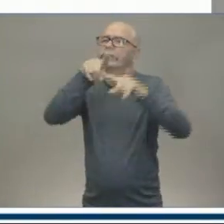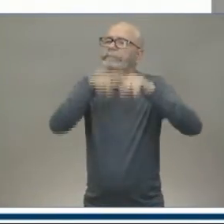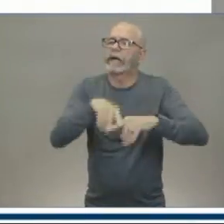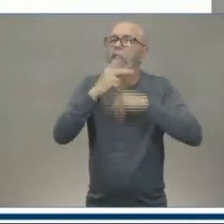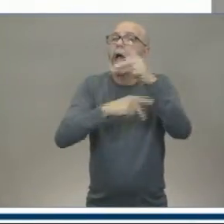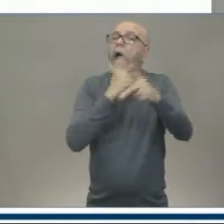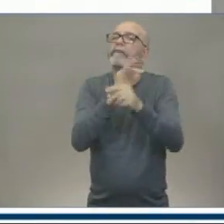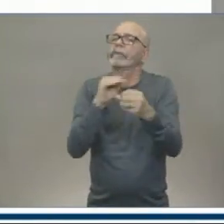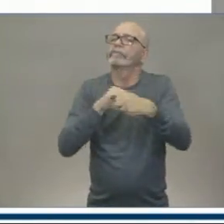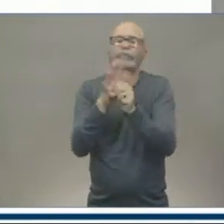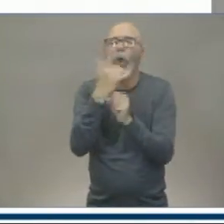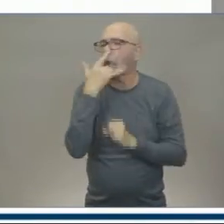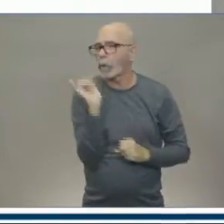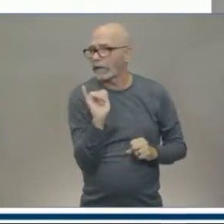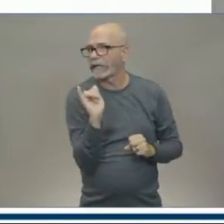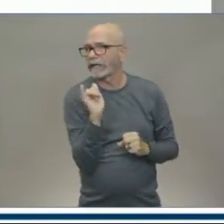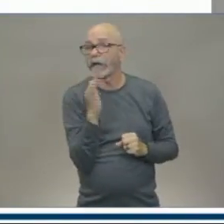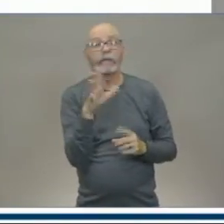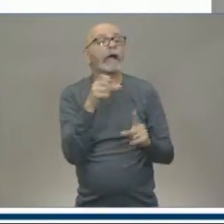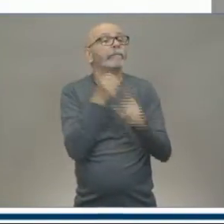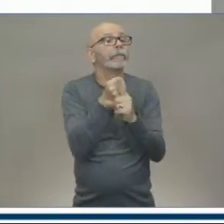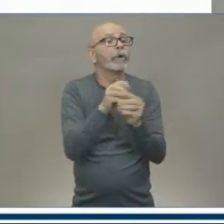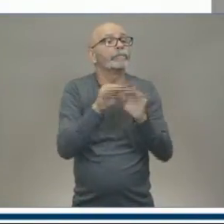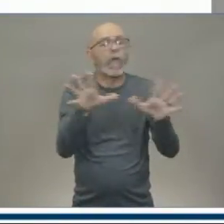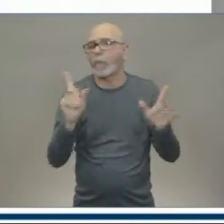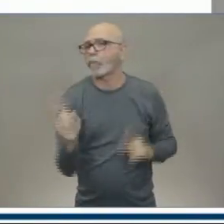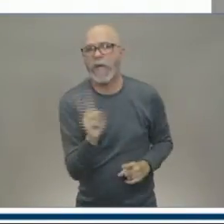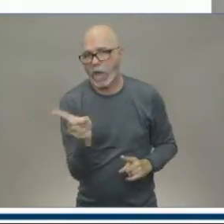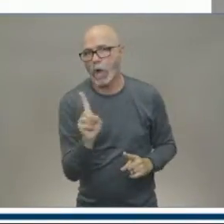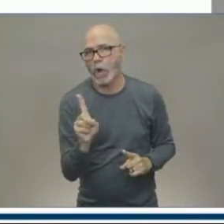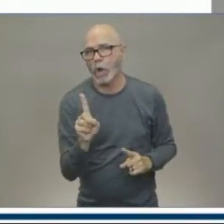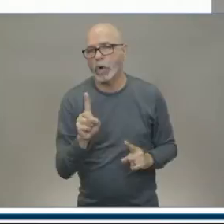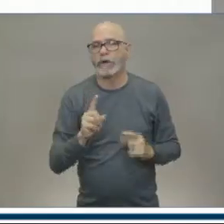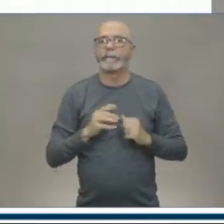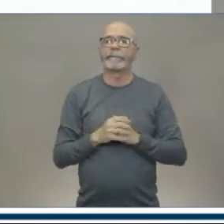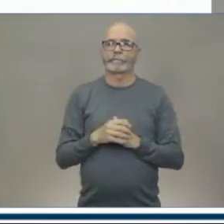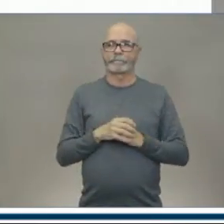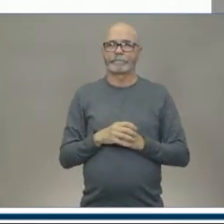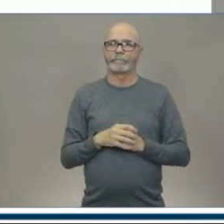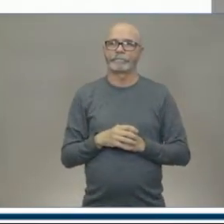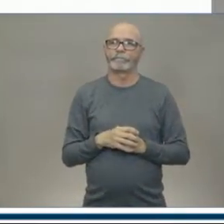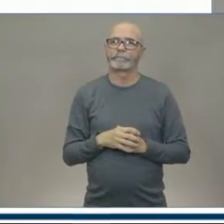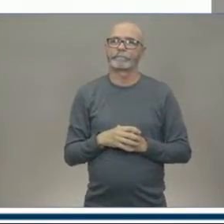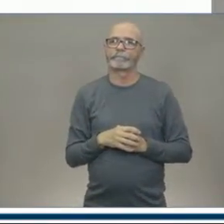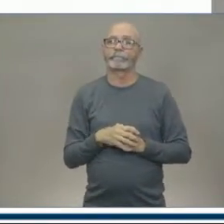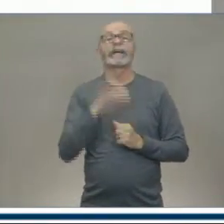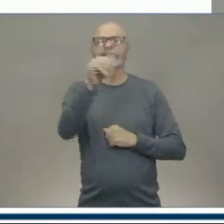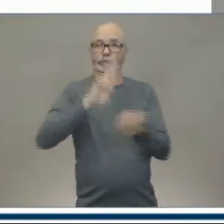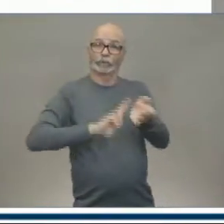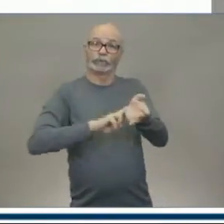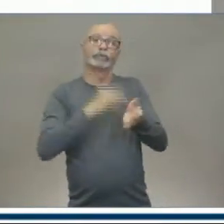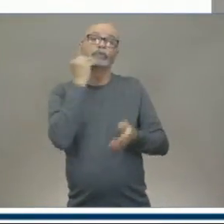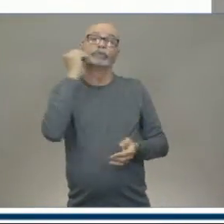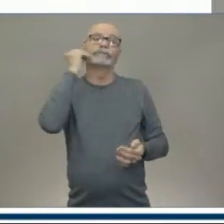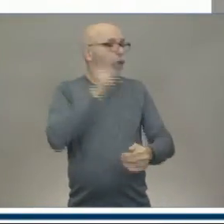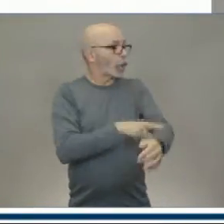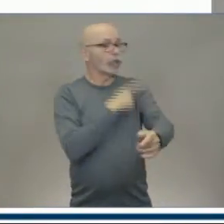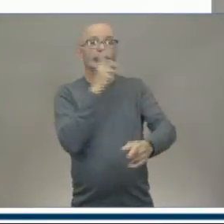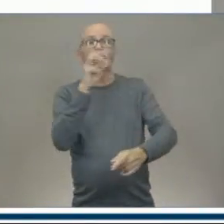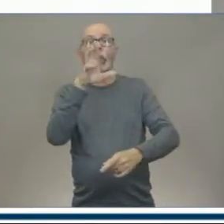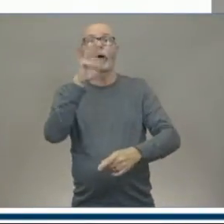epidemiology evolves. There's an additional change related to long-term care that applies just to